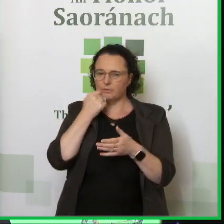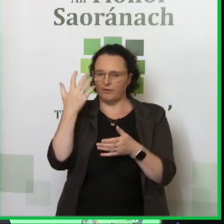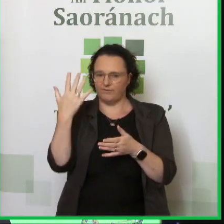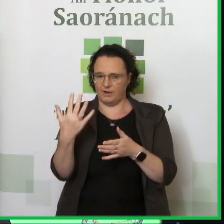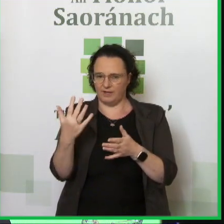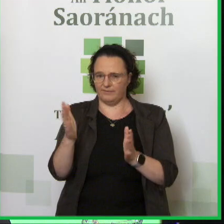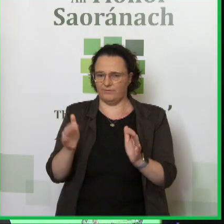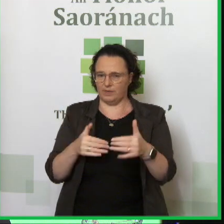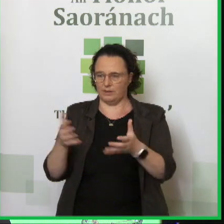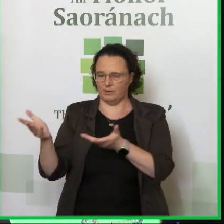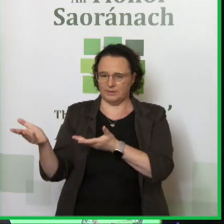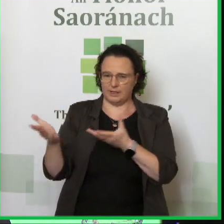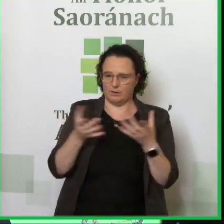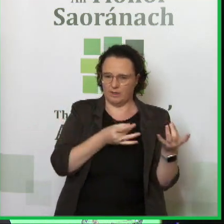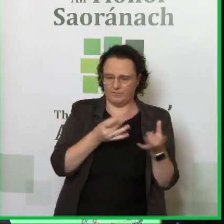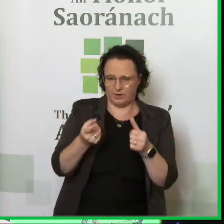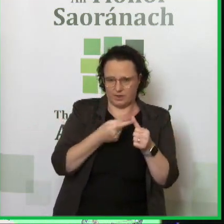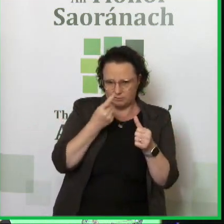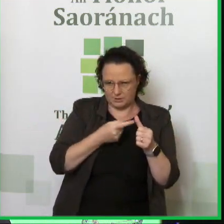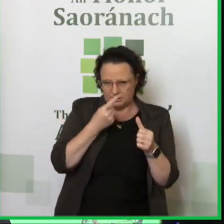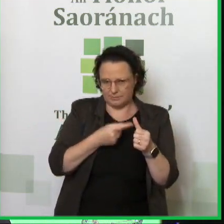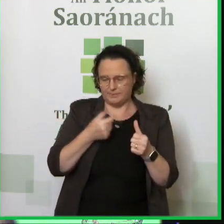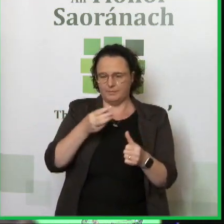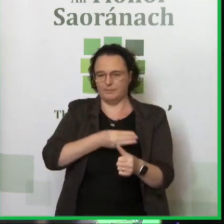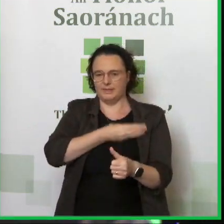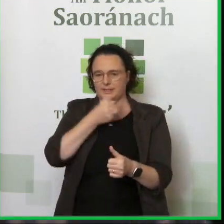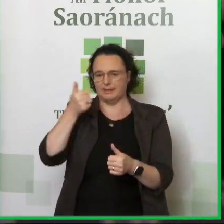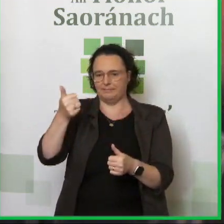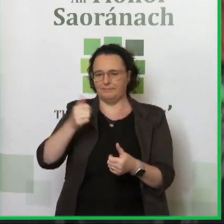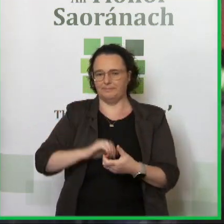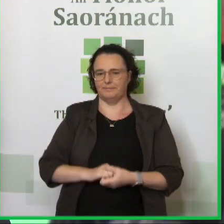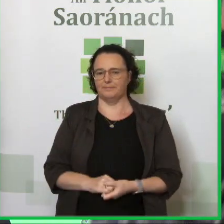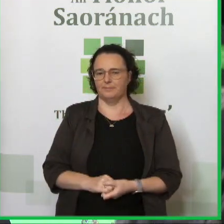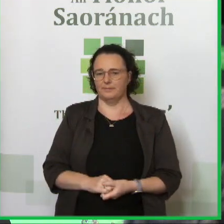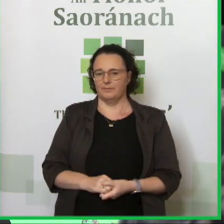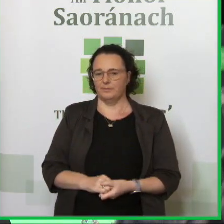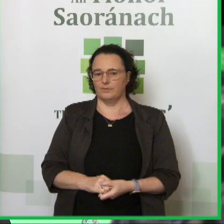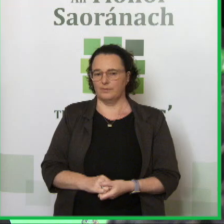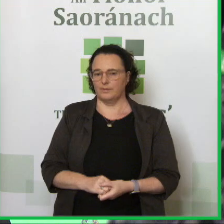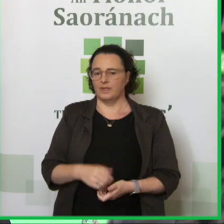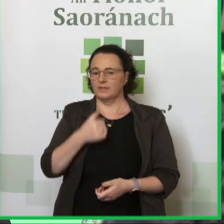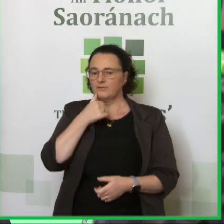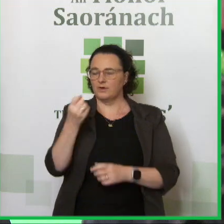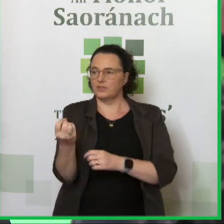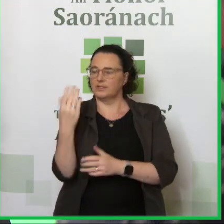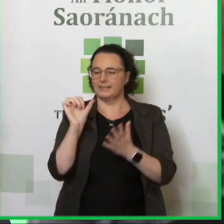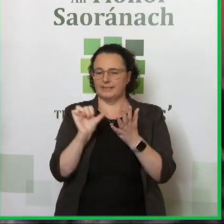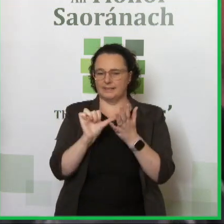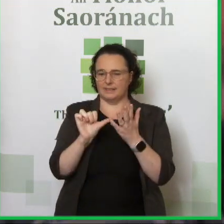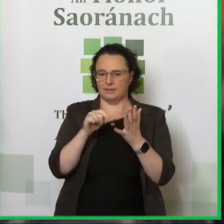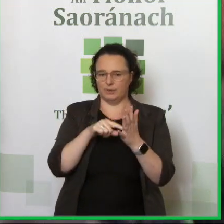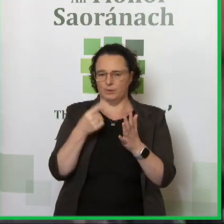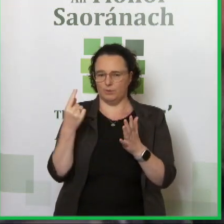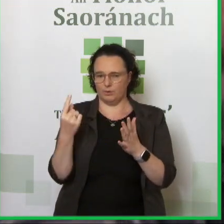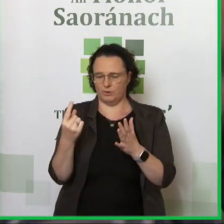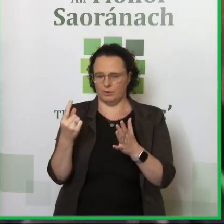take those away for counting, please. Okay, so we have the first one up, which is 6.1,